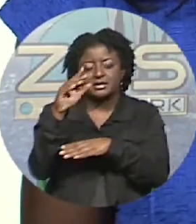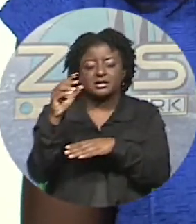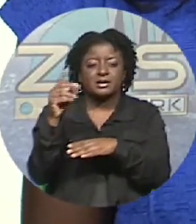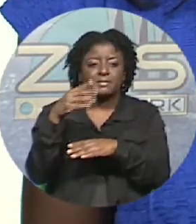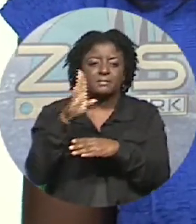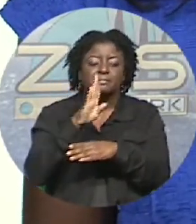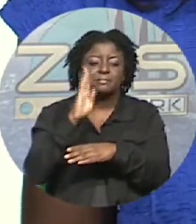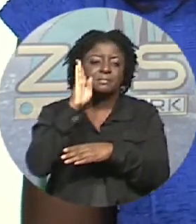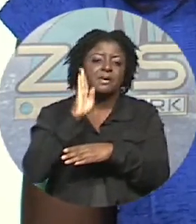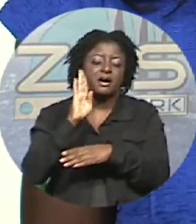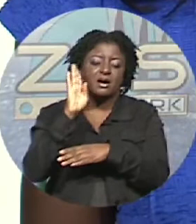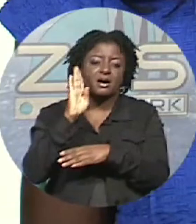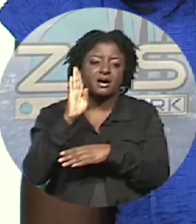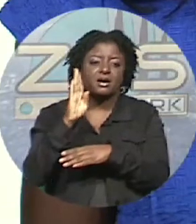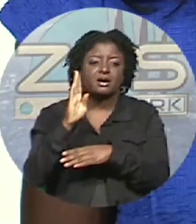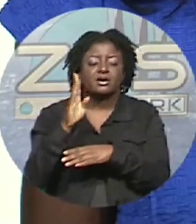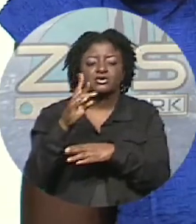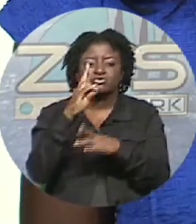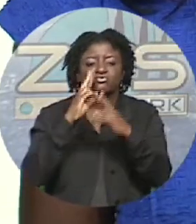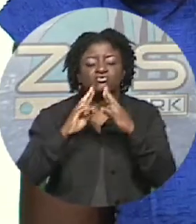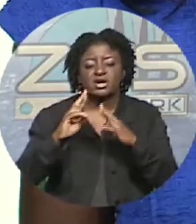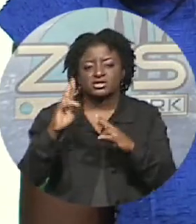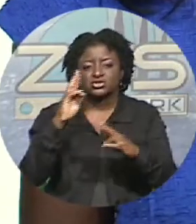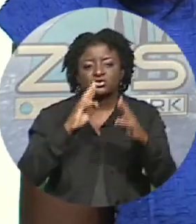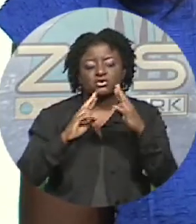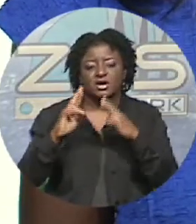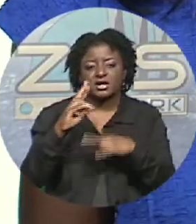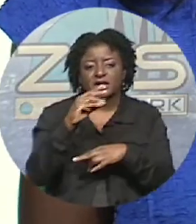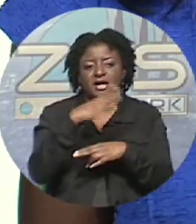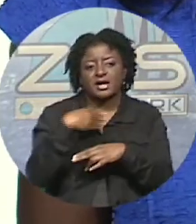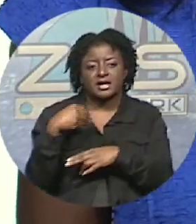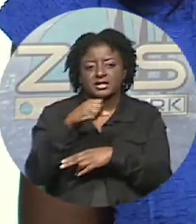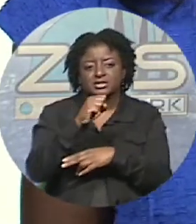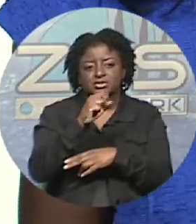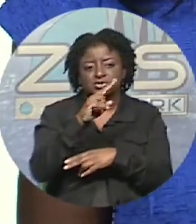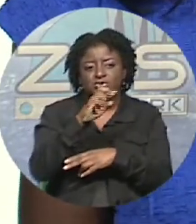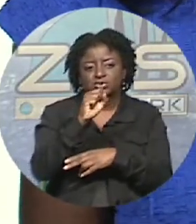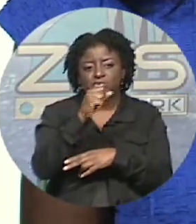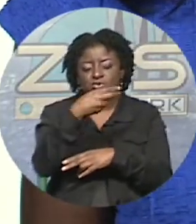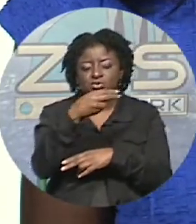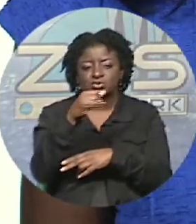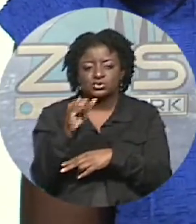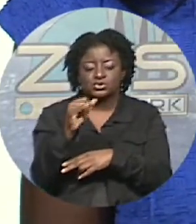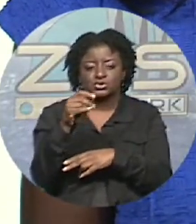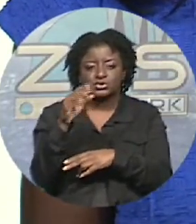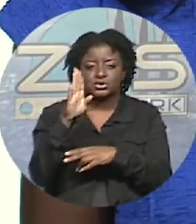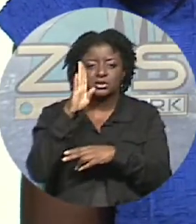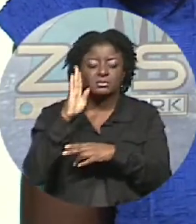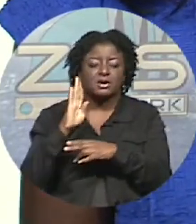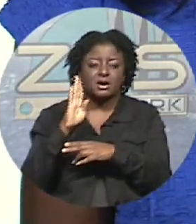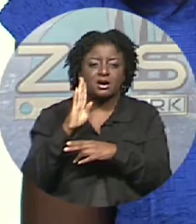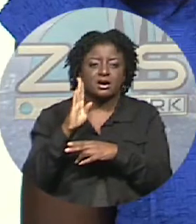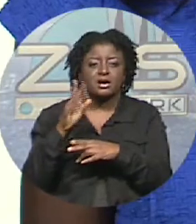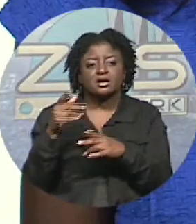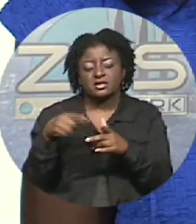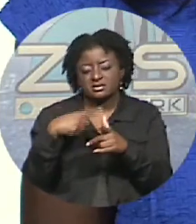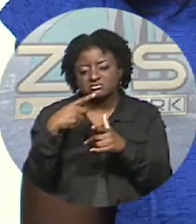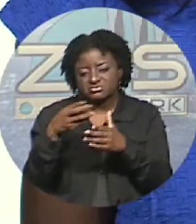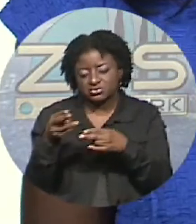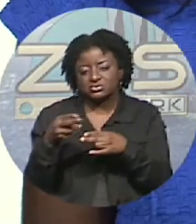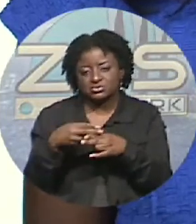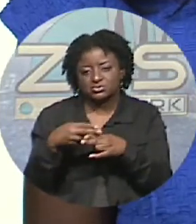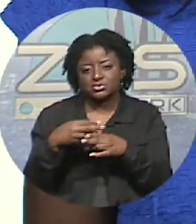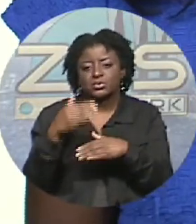sushi bar. According to the Prime Minister, the Enchantment Group will also manage the property and eventually build a spa and additional